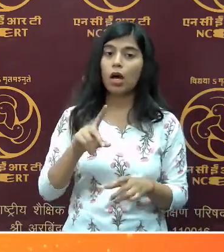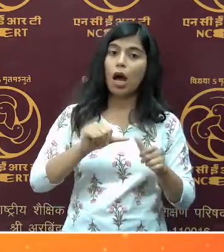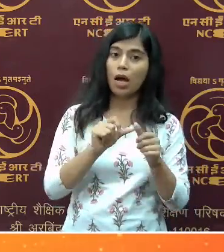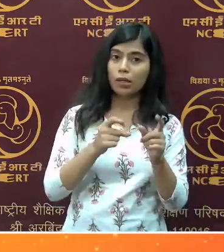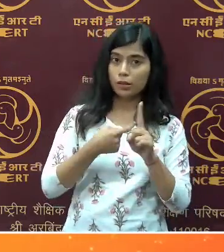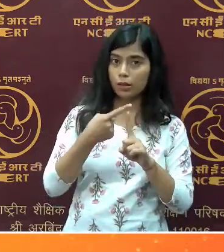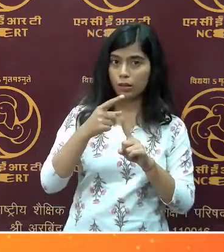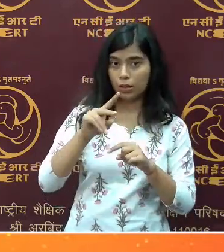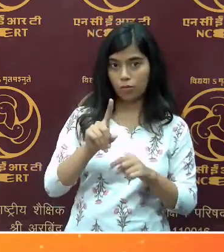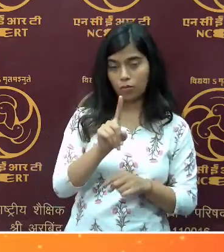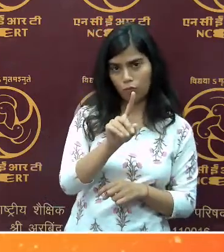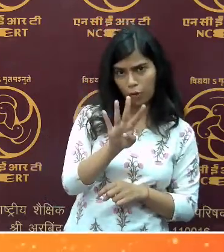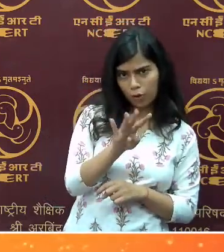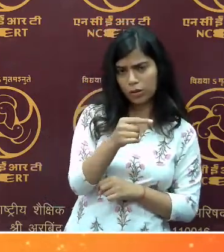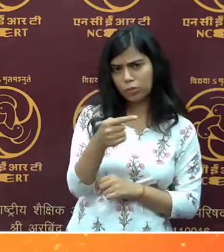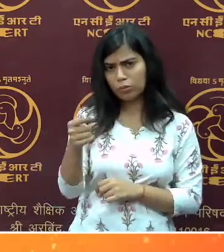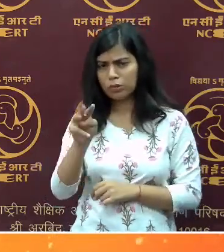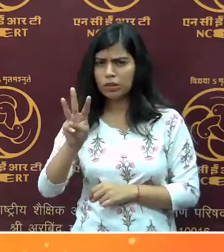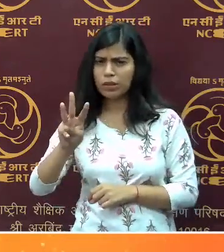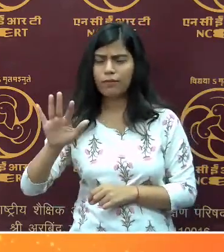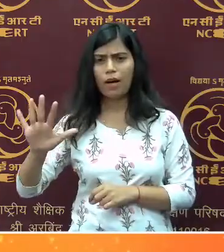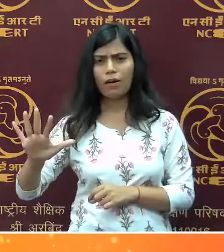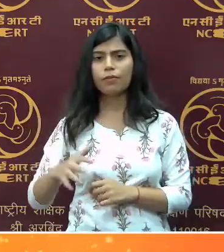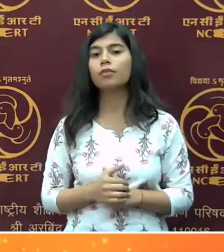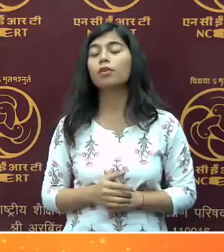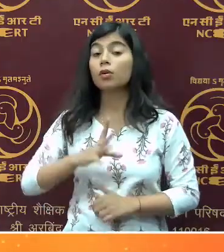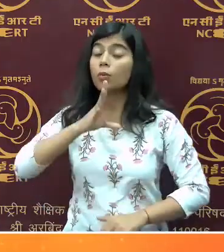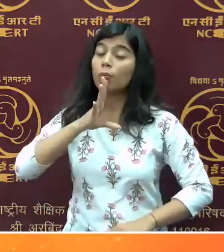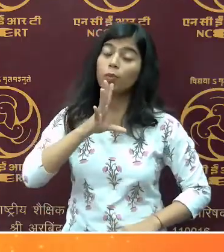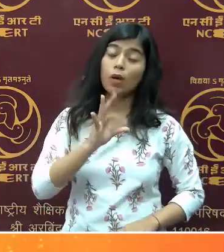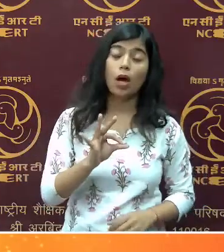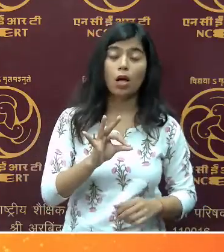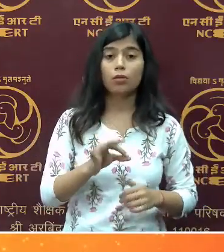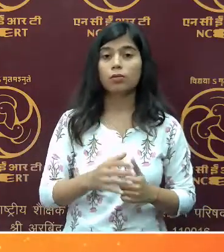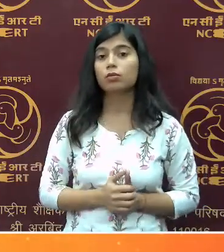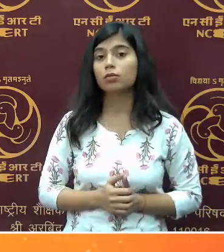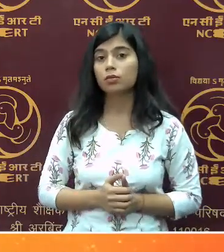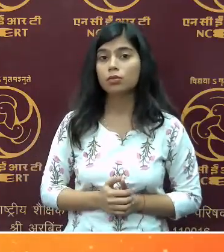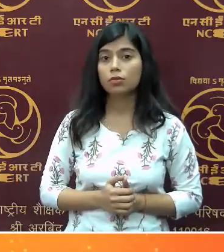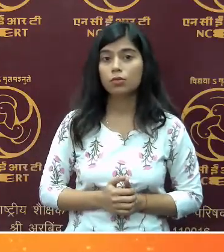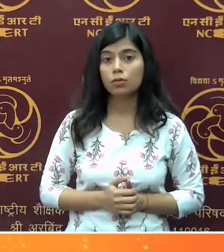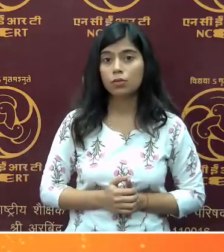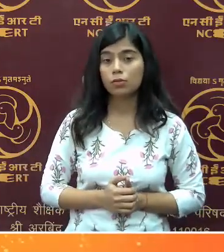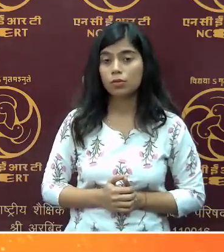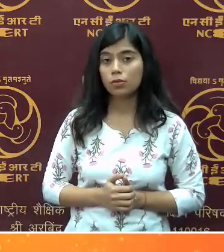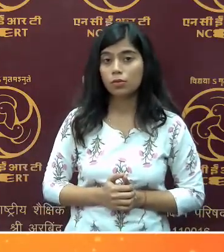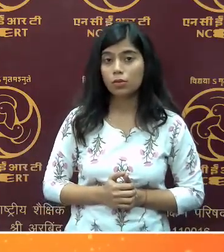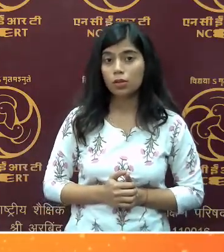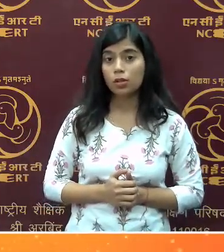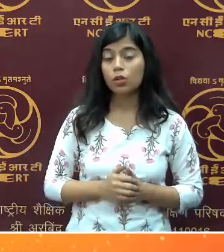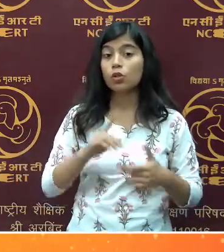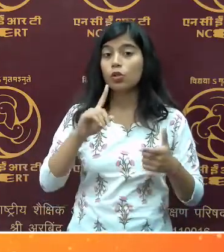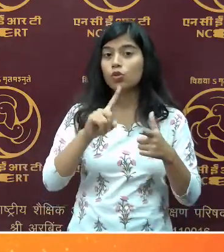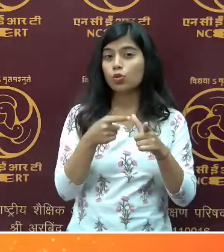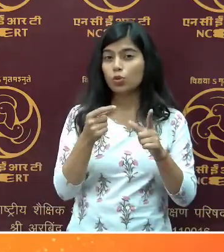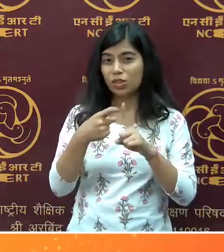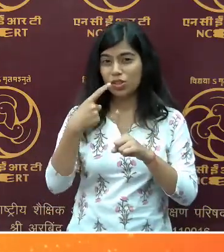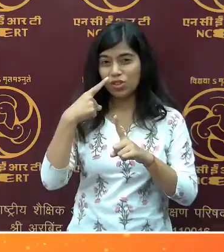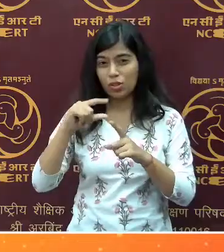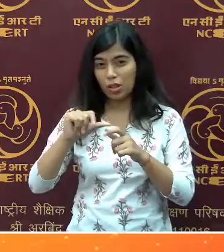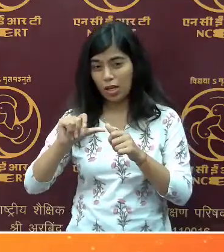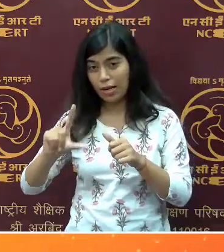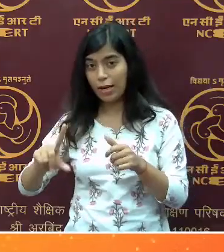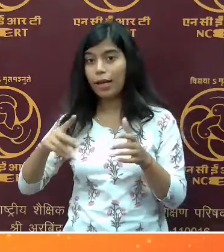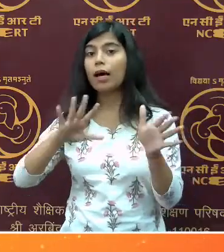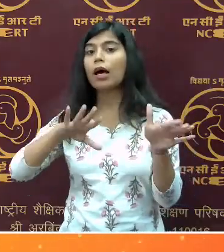35. Article 32 is one of the most important article, which provides judicial remedy, constitutional remedy to